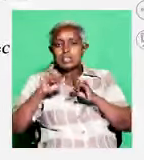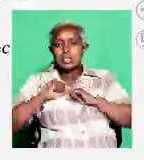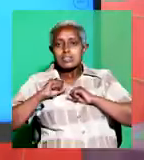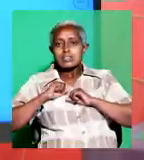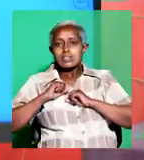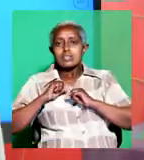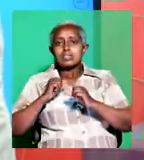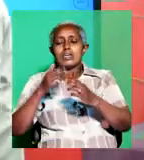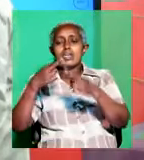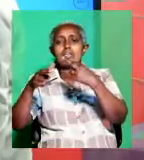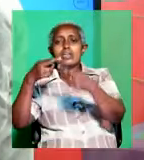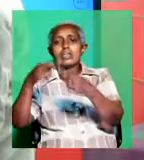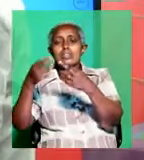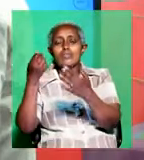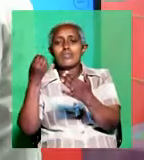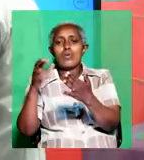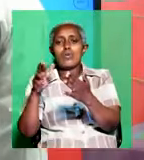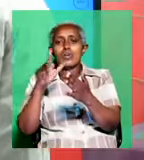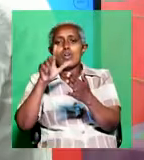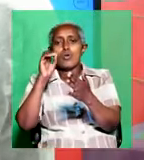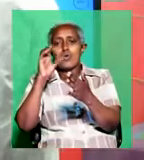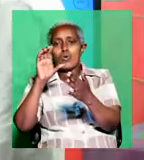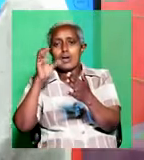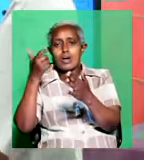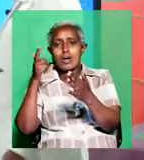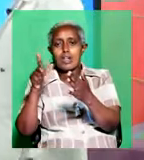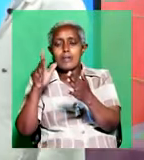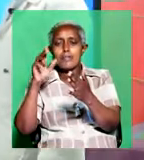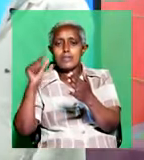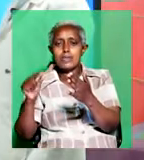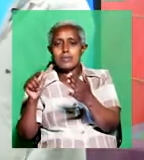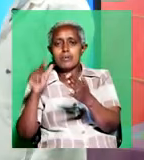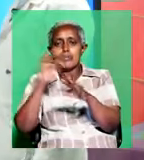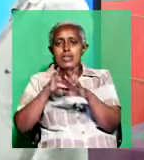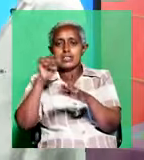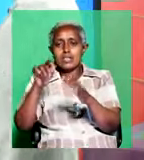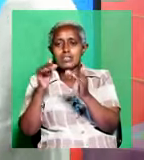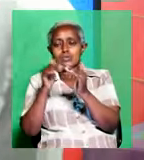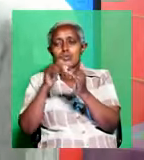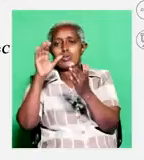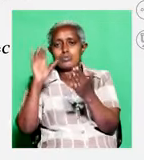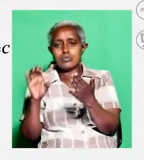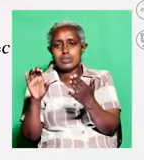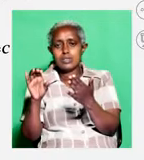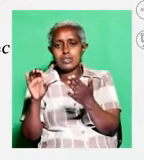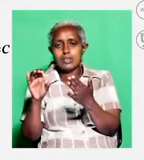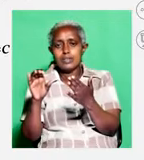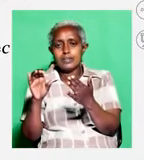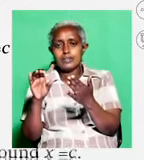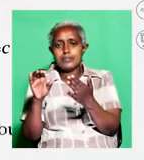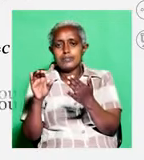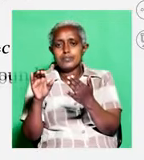has a relative or local minimum at x is equal to c